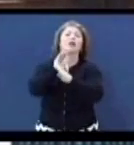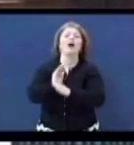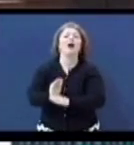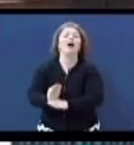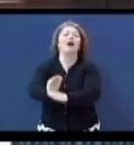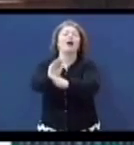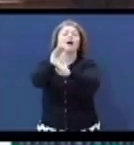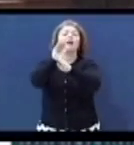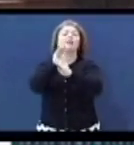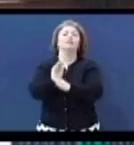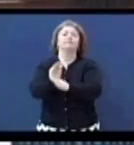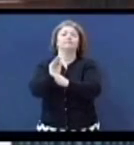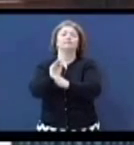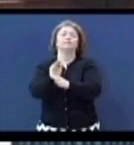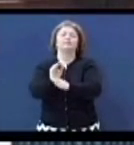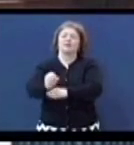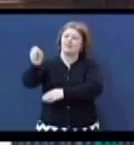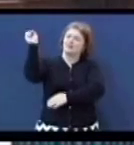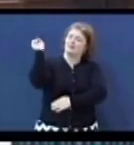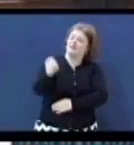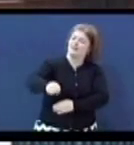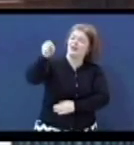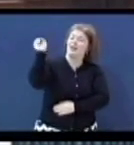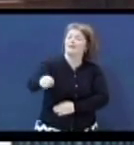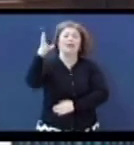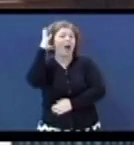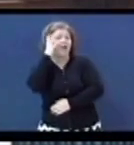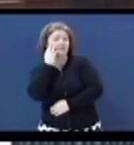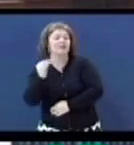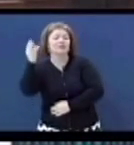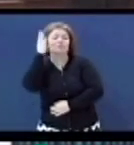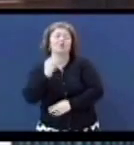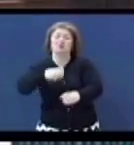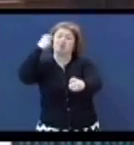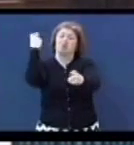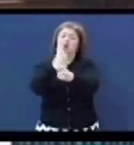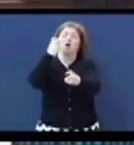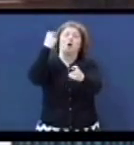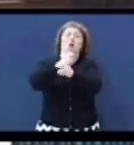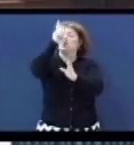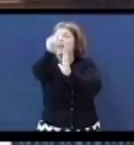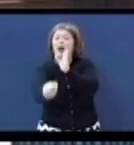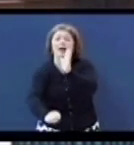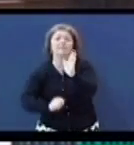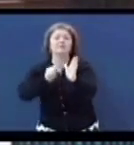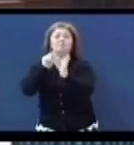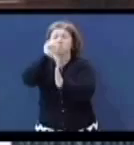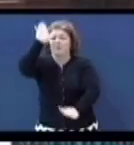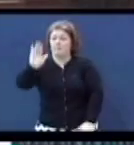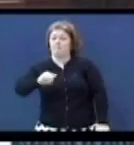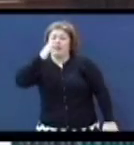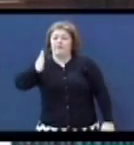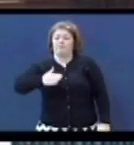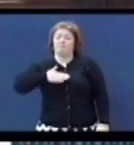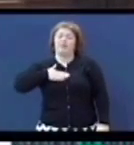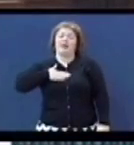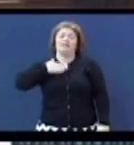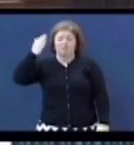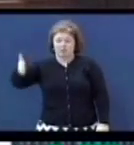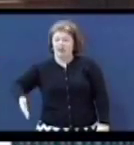each night, sure I've had my share of hard times. By my side,